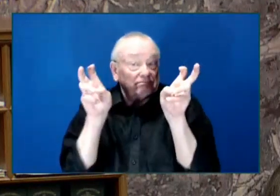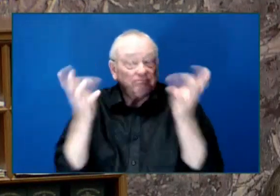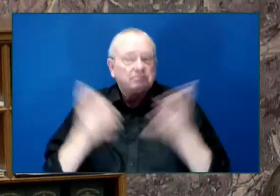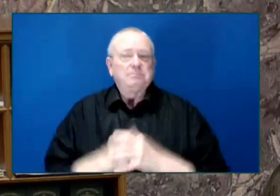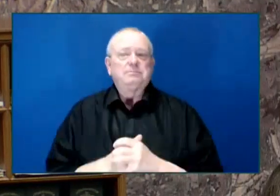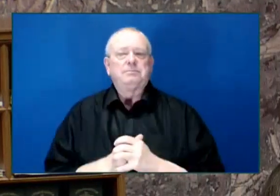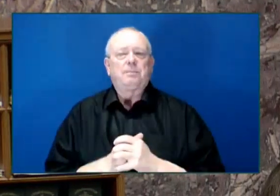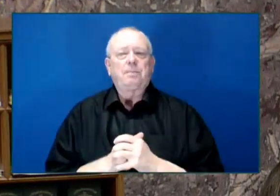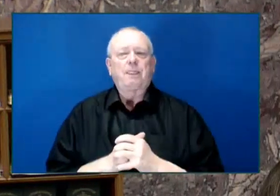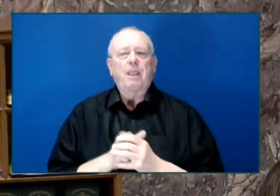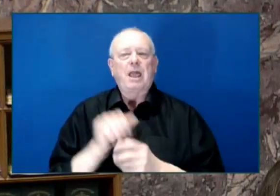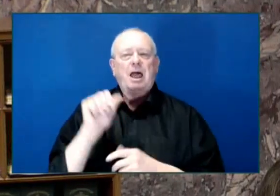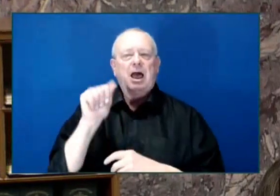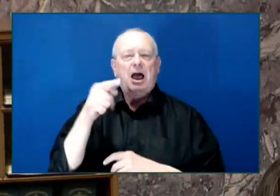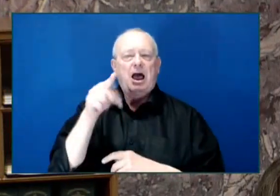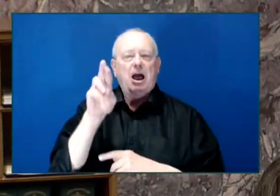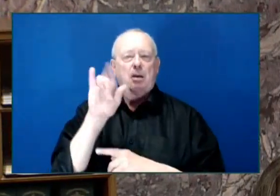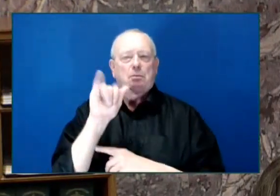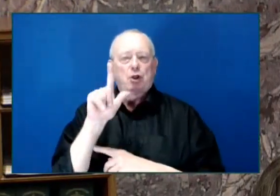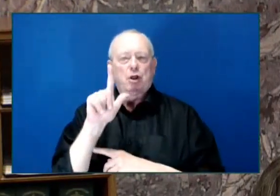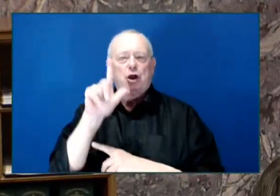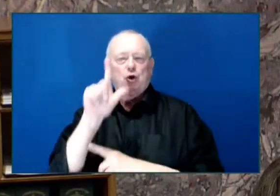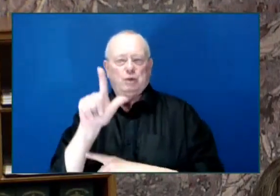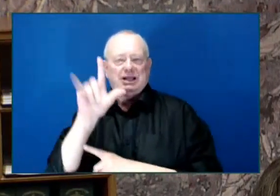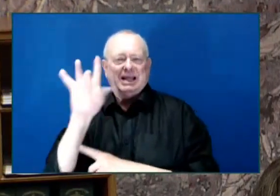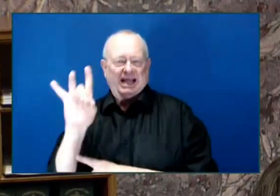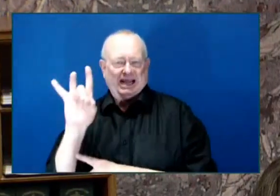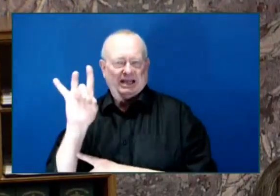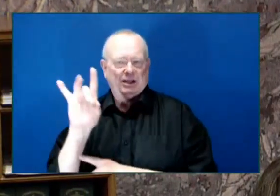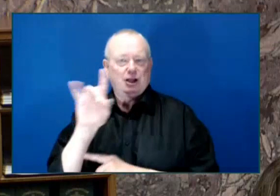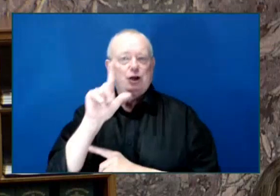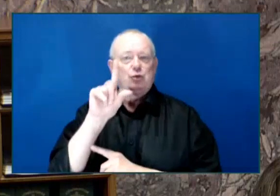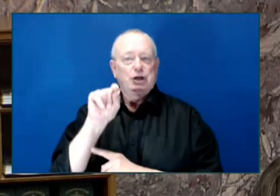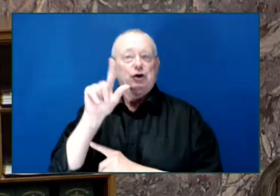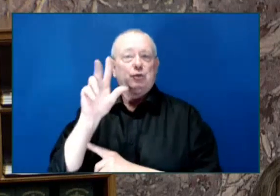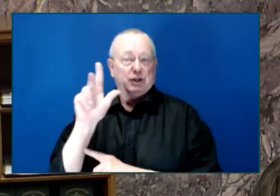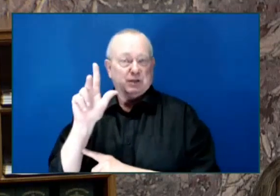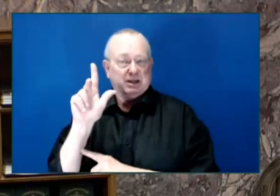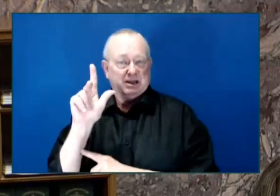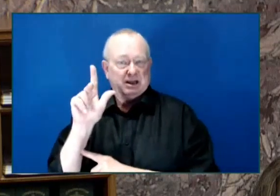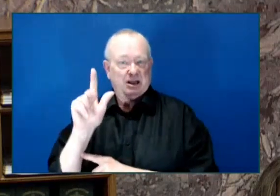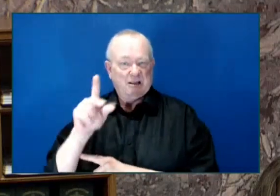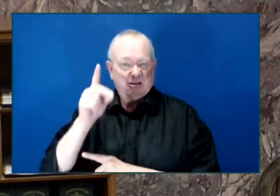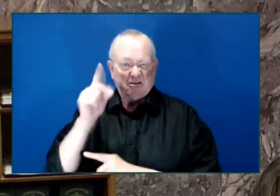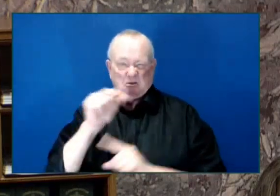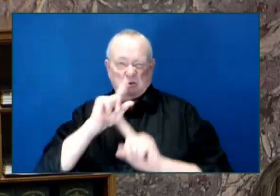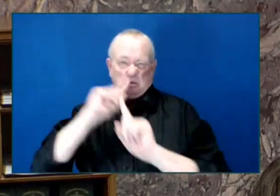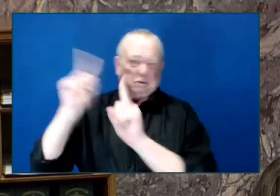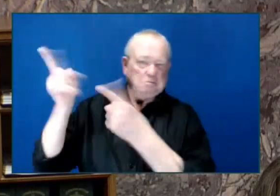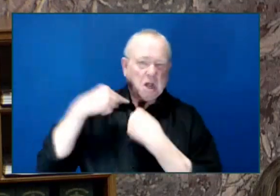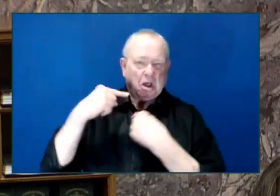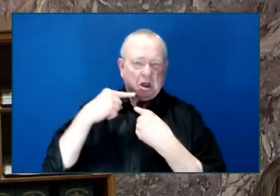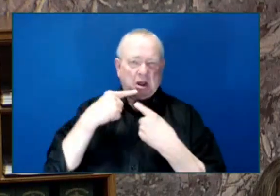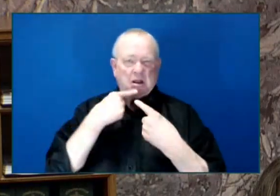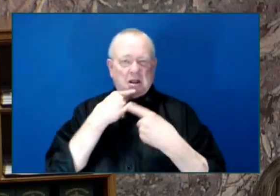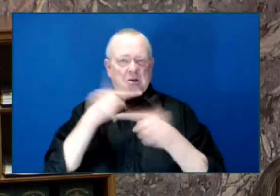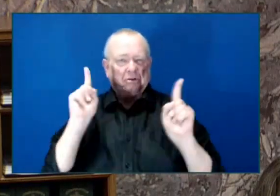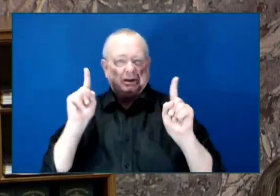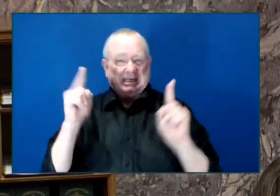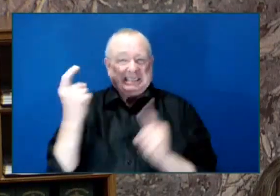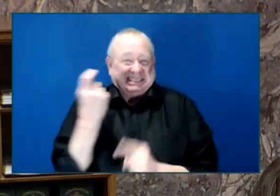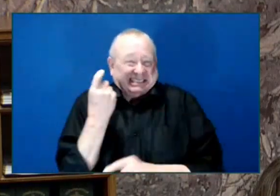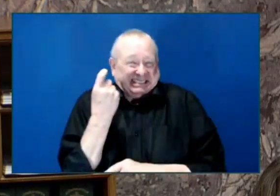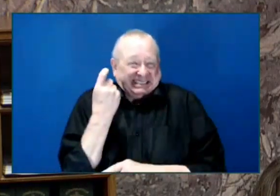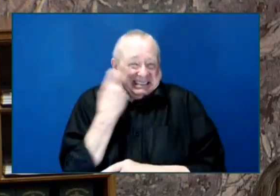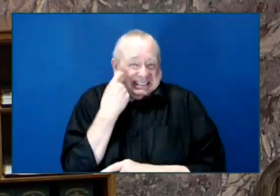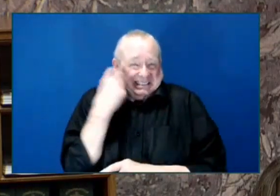suddenly informed that despite the explicit commitments made in November, the Ministry of Children and Family Development has progressed with